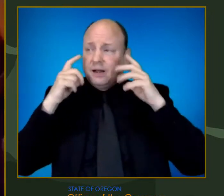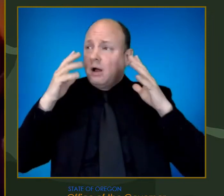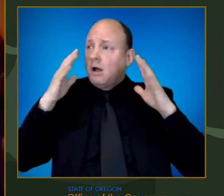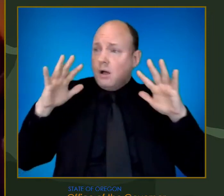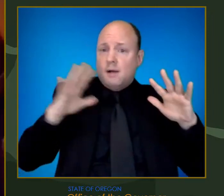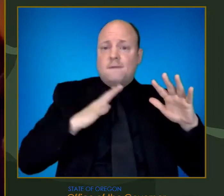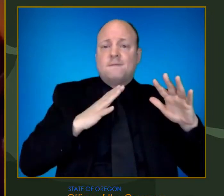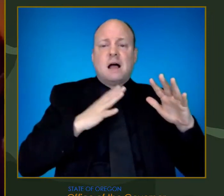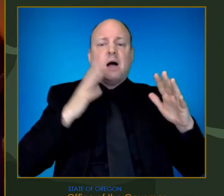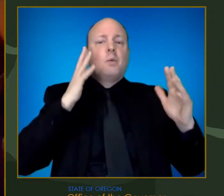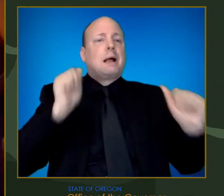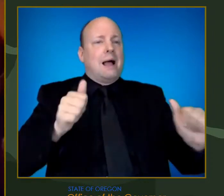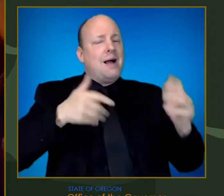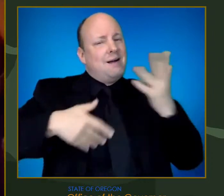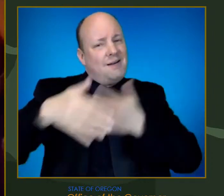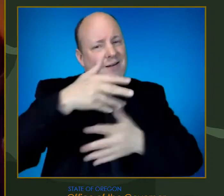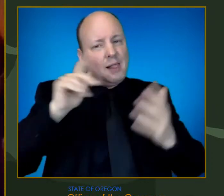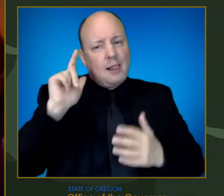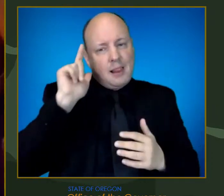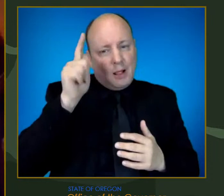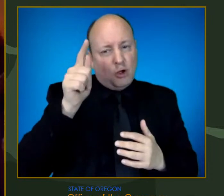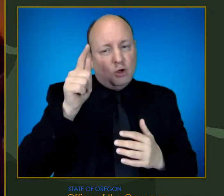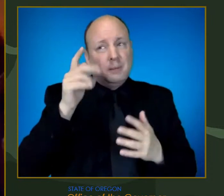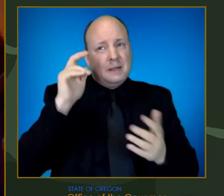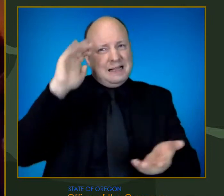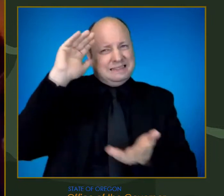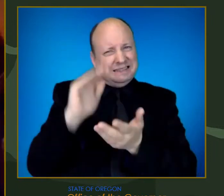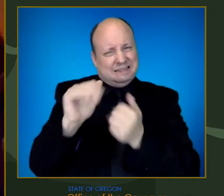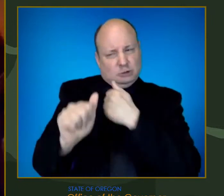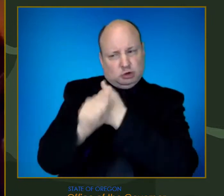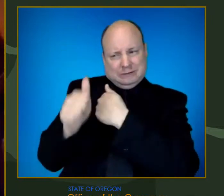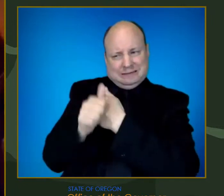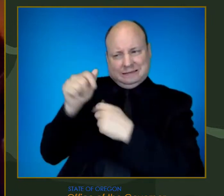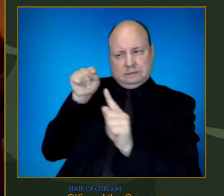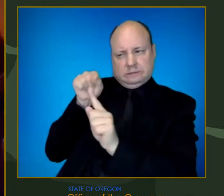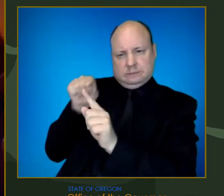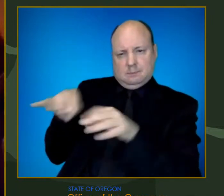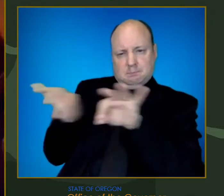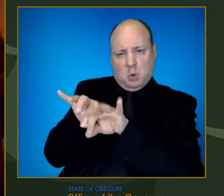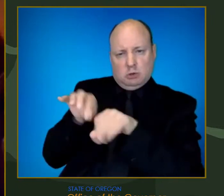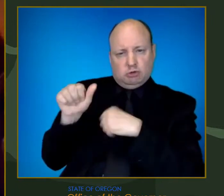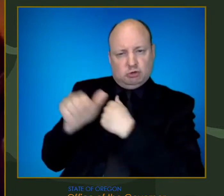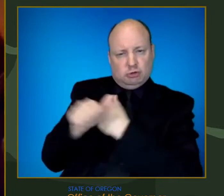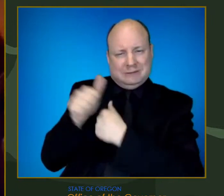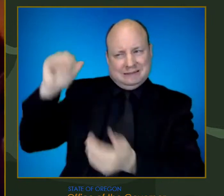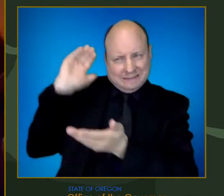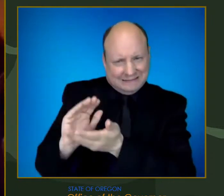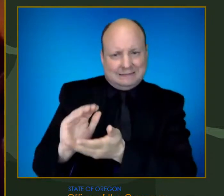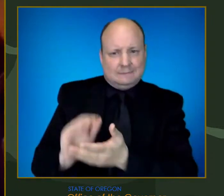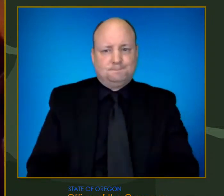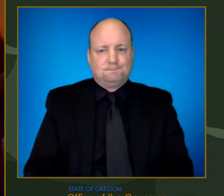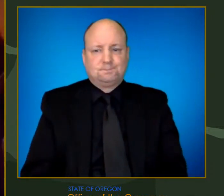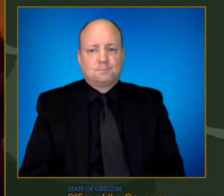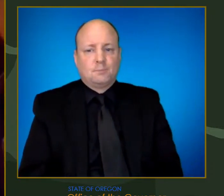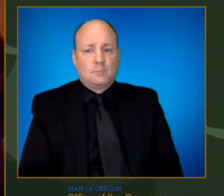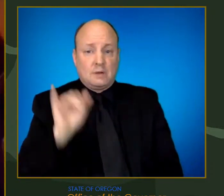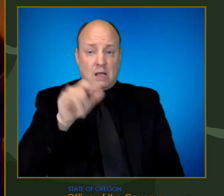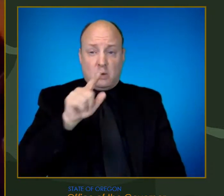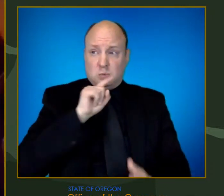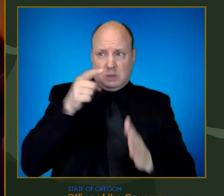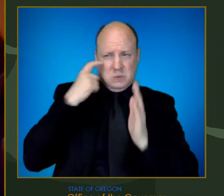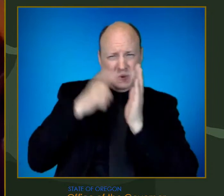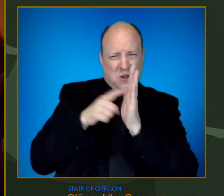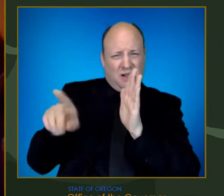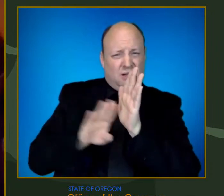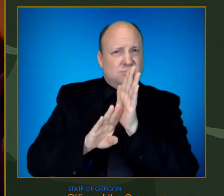gatherings, and keeping our distance. Variants are increasing at alarming rates, spreading COVID-19